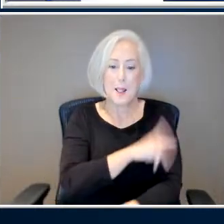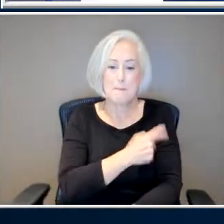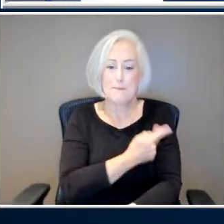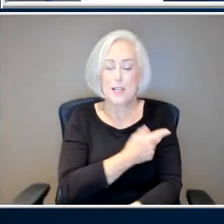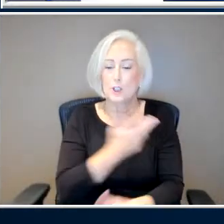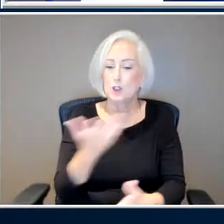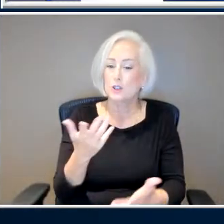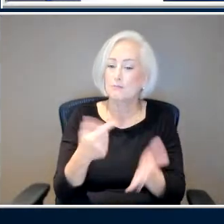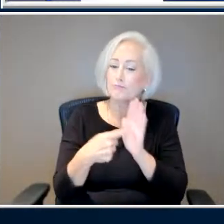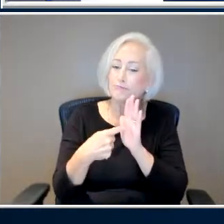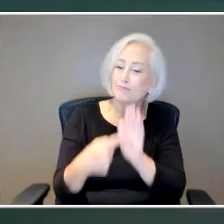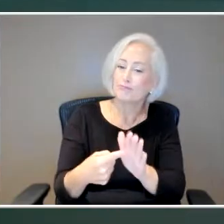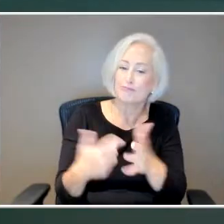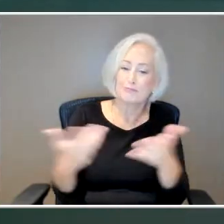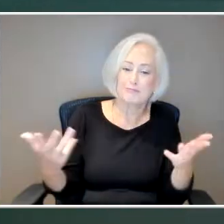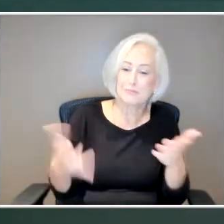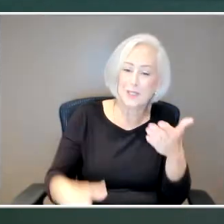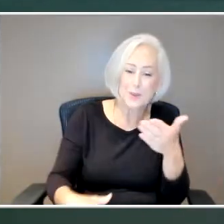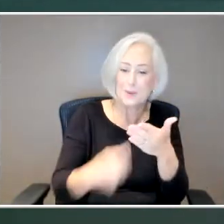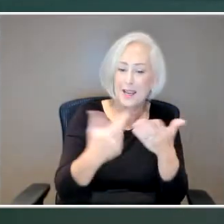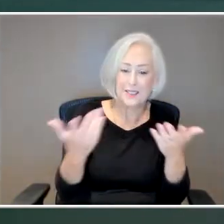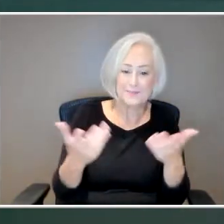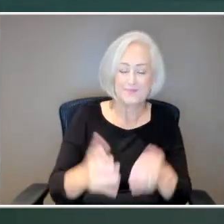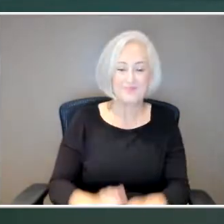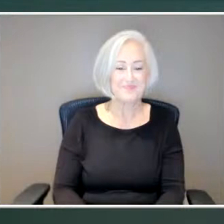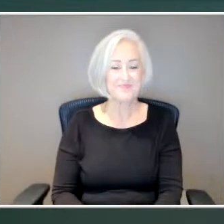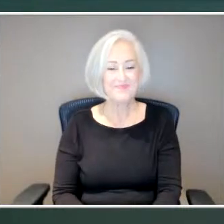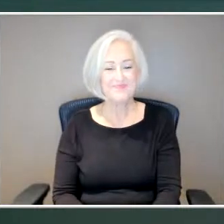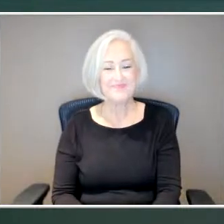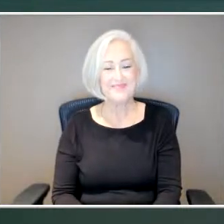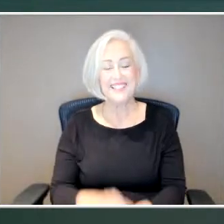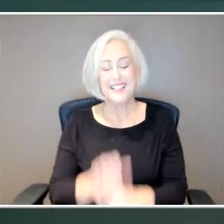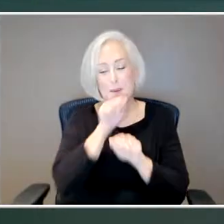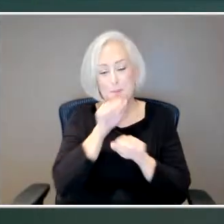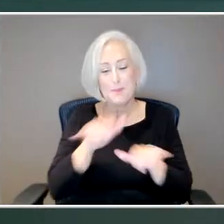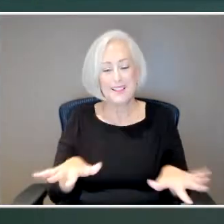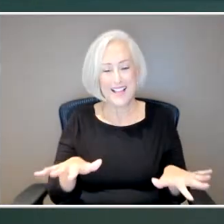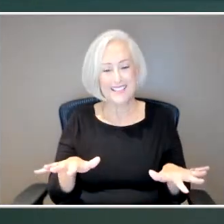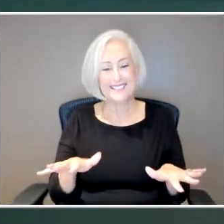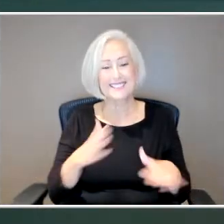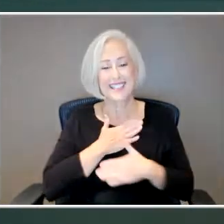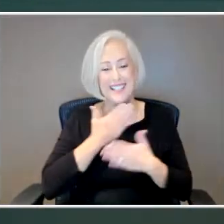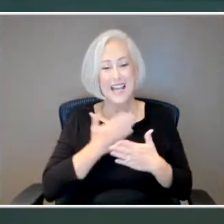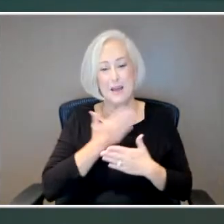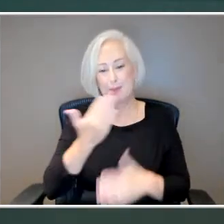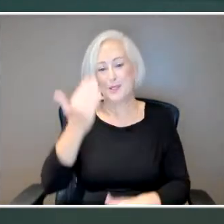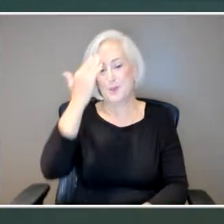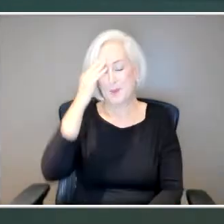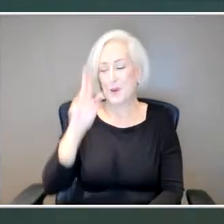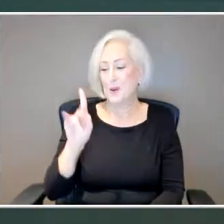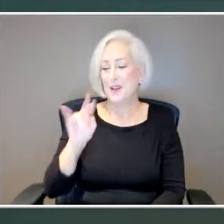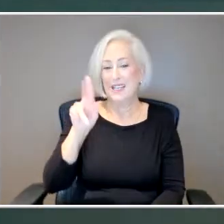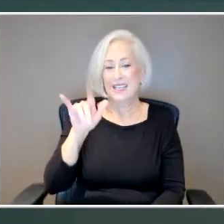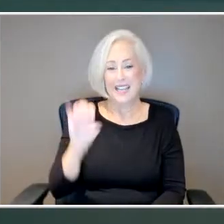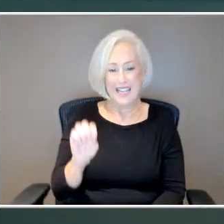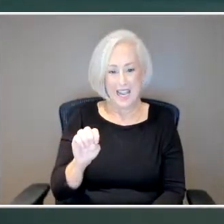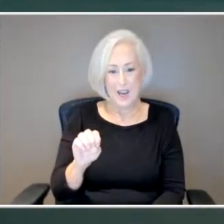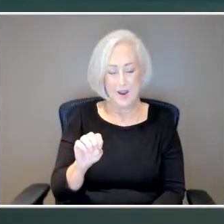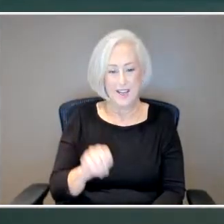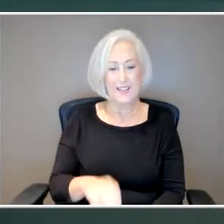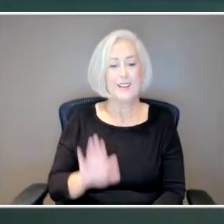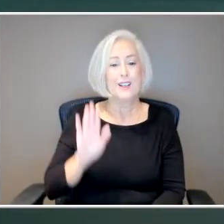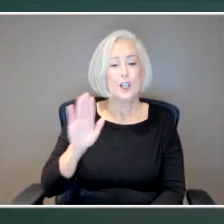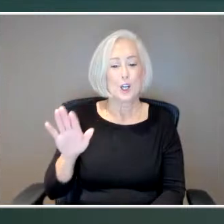add? Yeah, I mean, as I said, I'm so blessed and grateful to know Kerrie and Scott. I think, what Kerrie has articulated